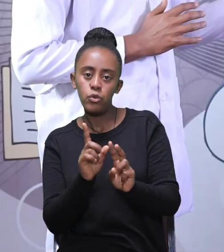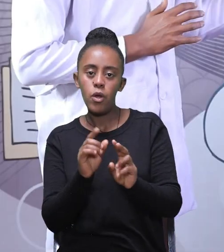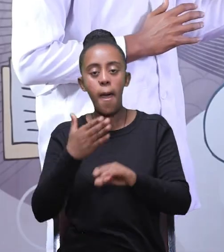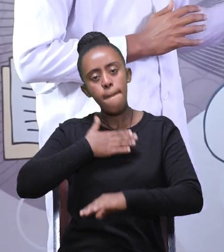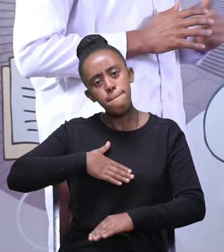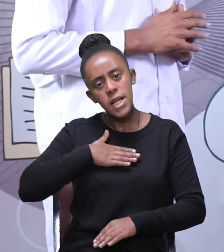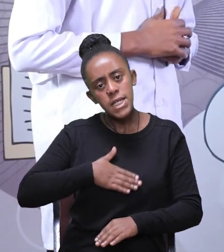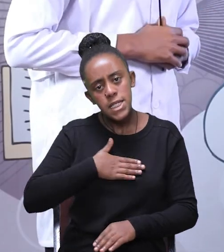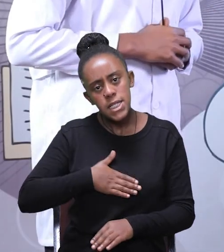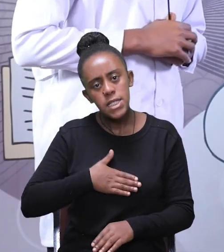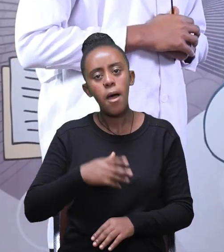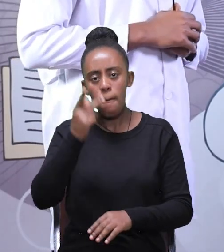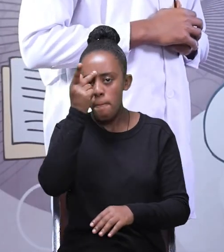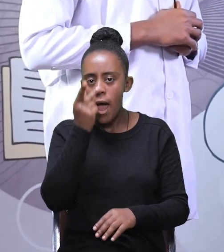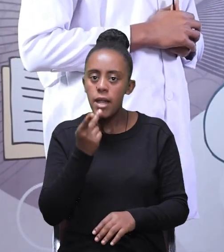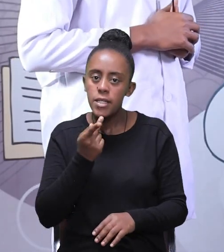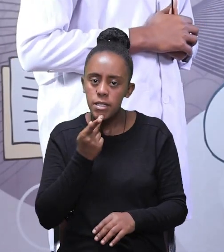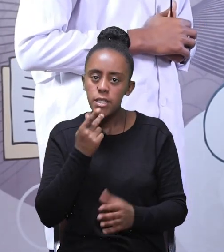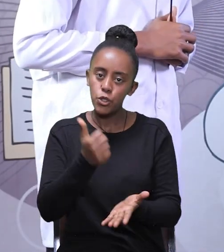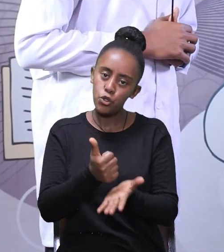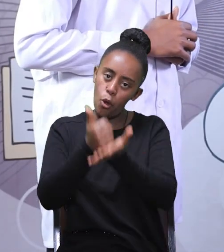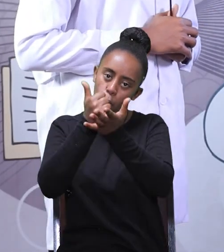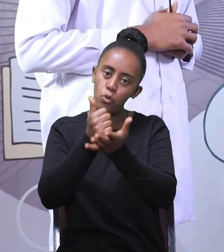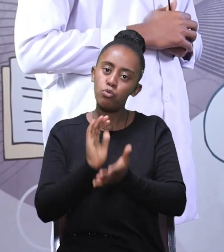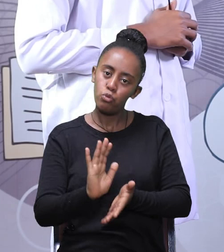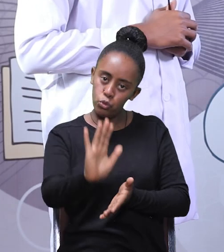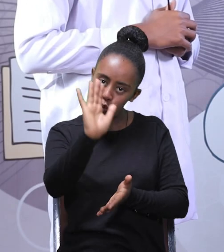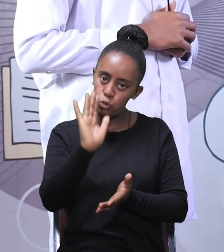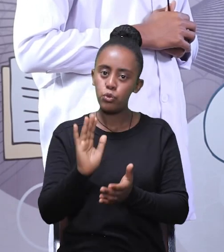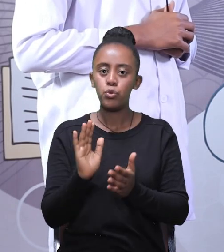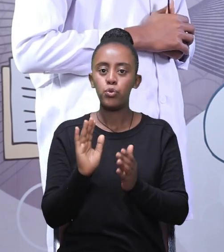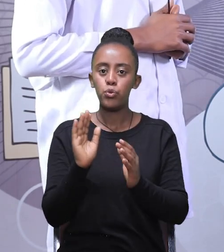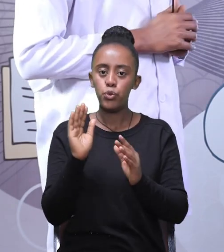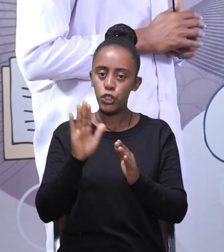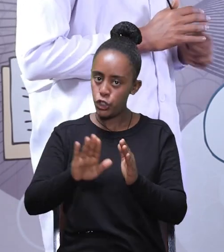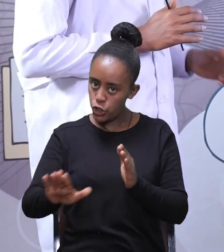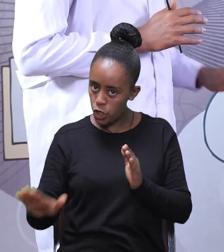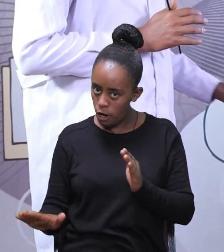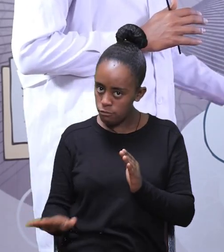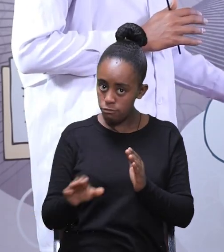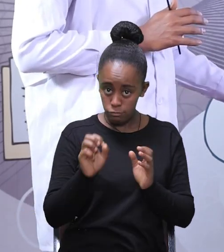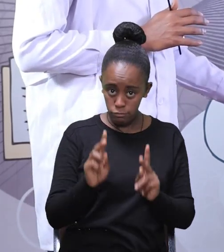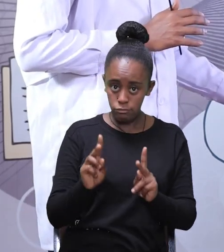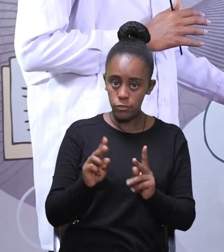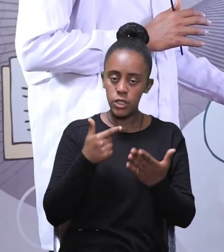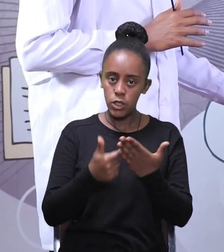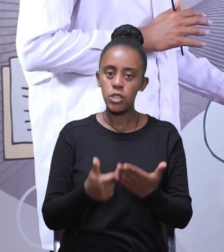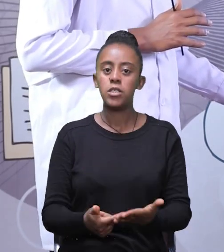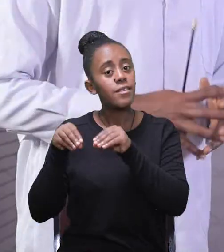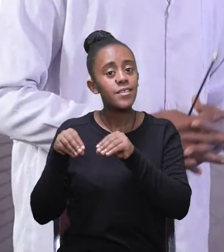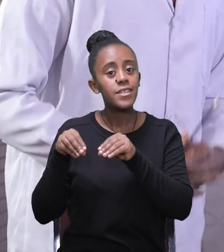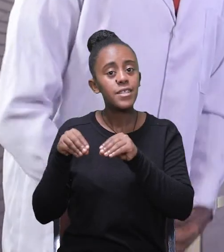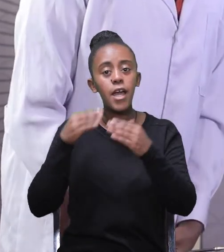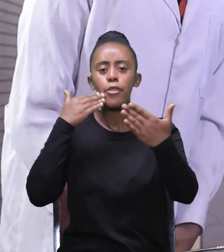Please, parents, support your children. Try to do this activity. This is all about for